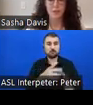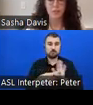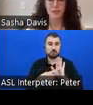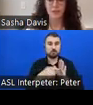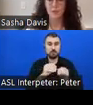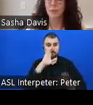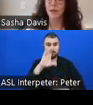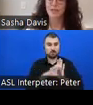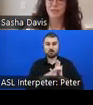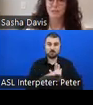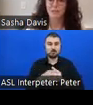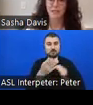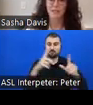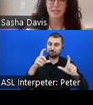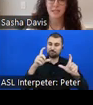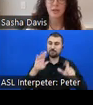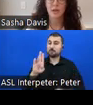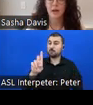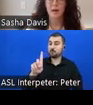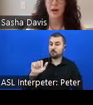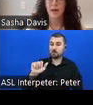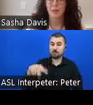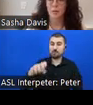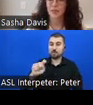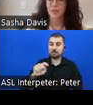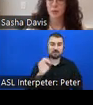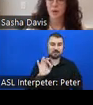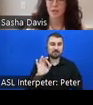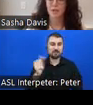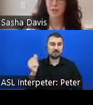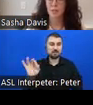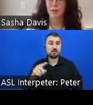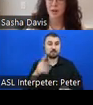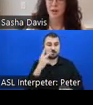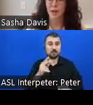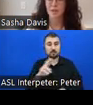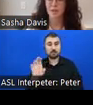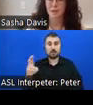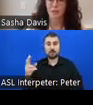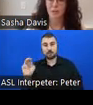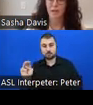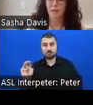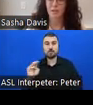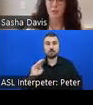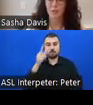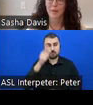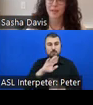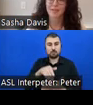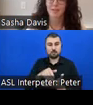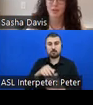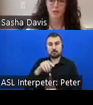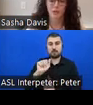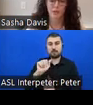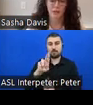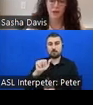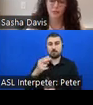photo from taken in Budapest in 1919. Chaim Gross is on the right, his brother Abraham is in the middle, and his brother Pincus